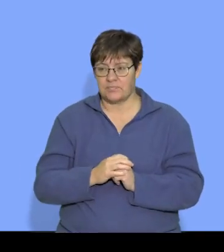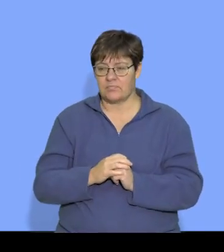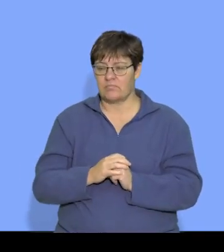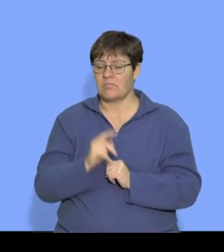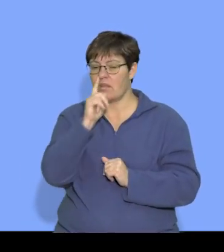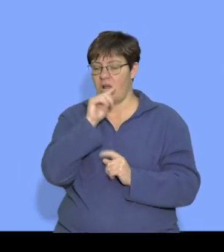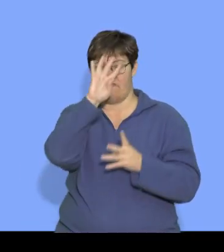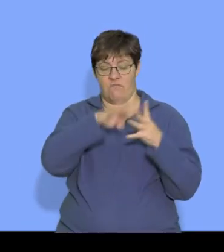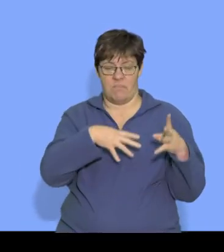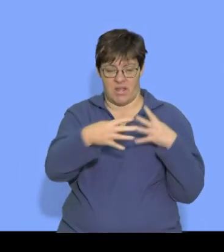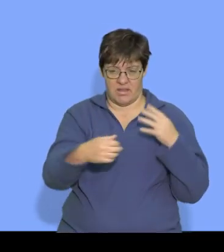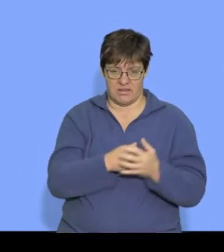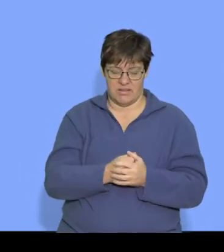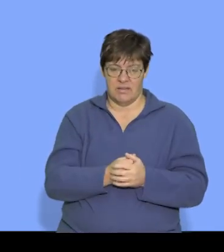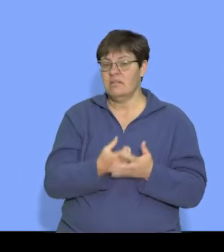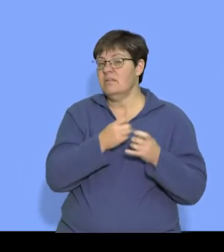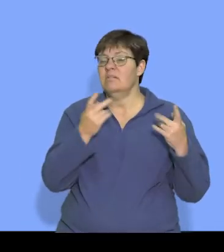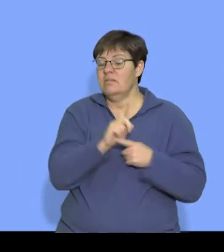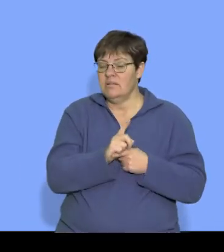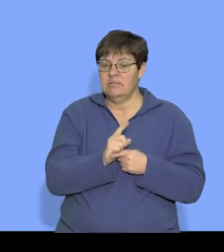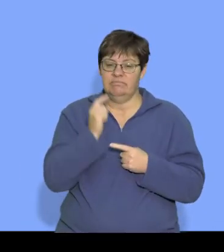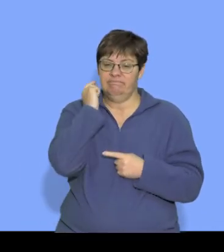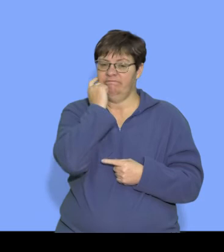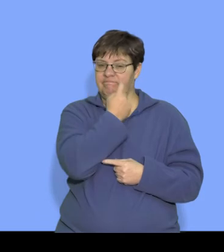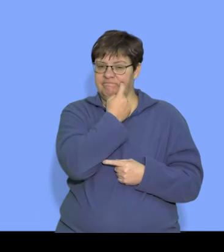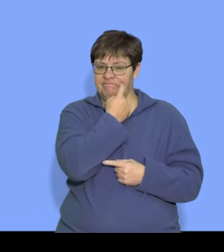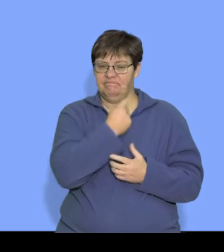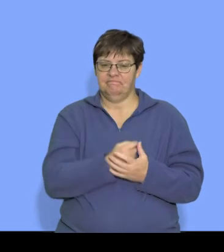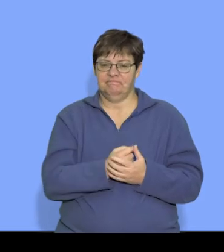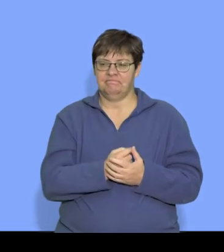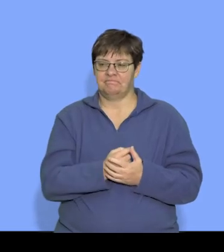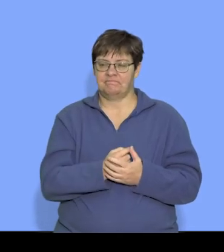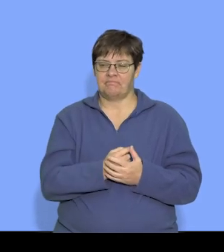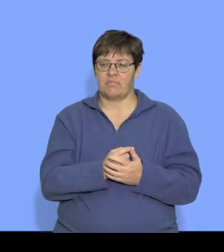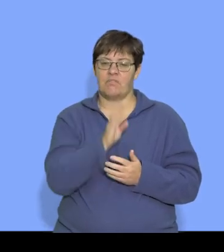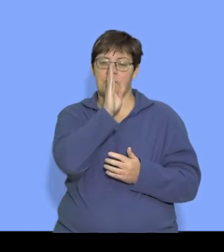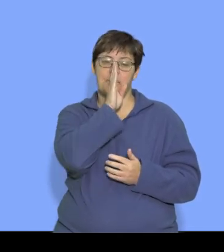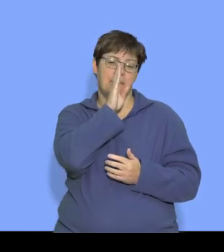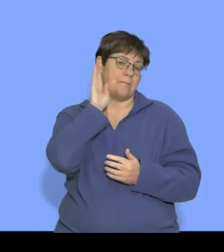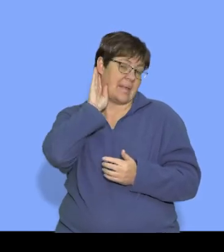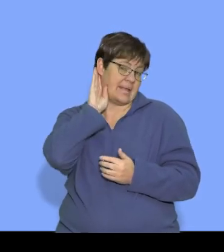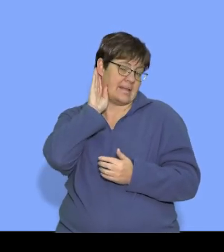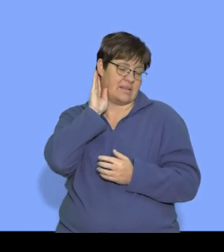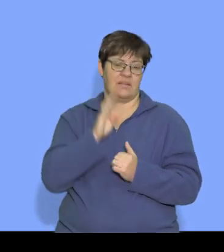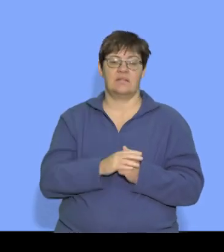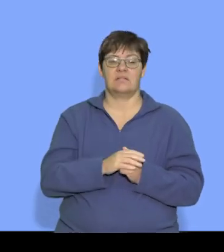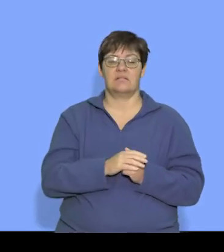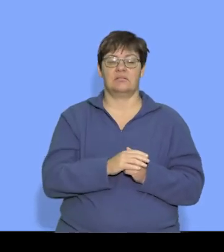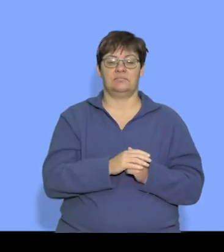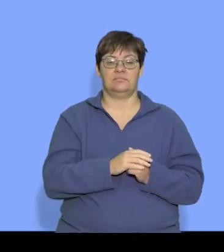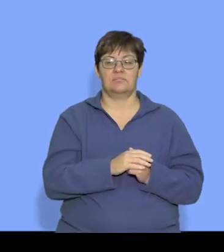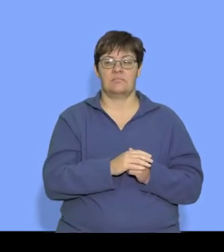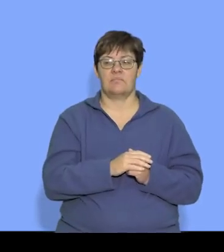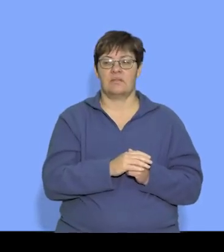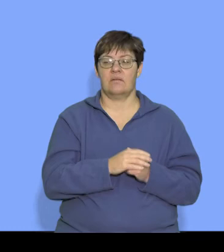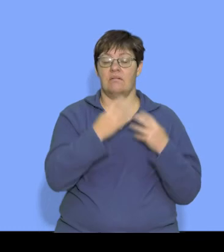Let's look at the dental formula. Again, we start with the upper jaw, and we're moving from the middle to the back, and that's of the lower